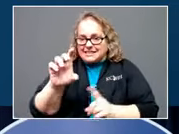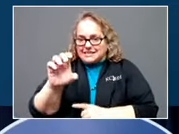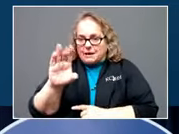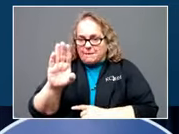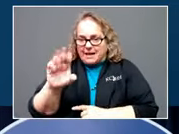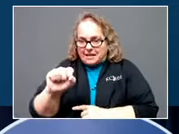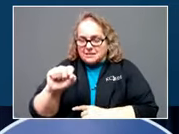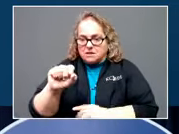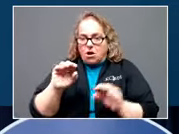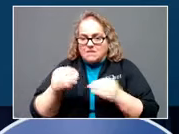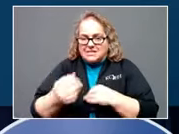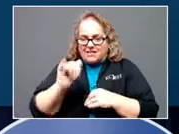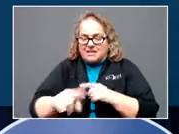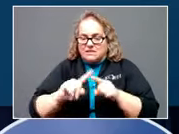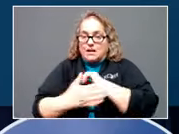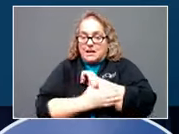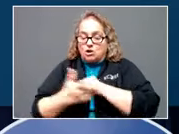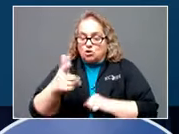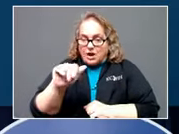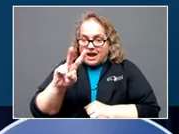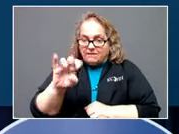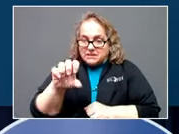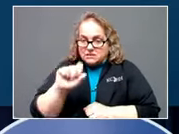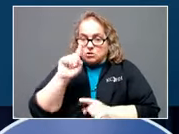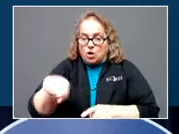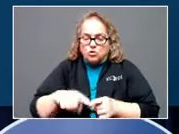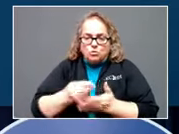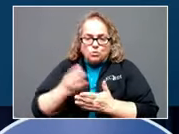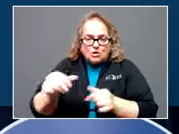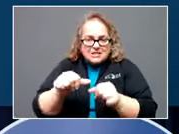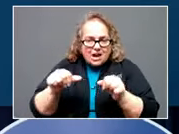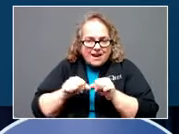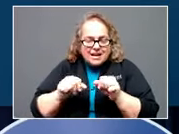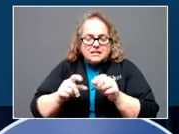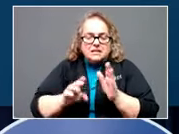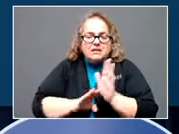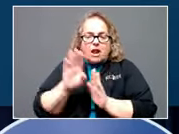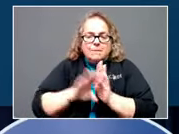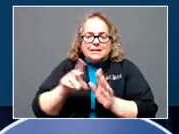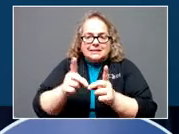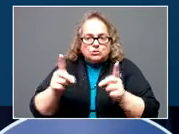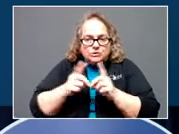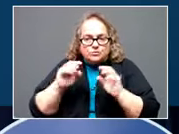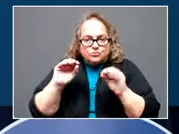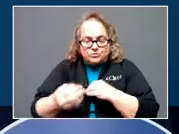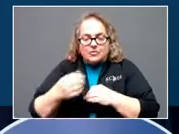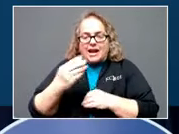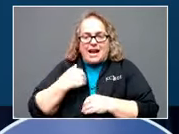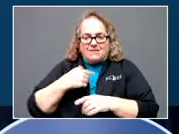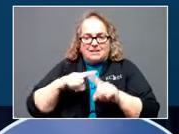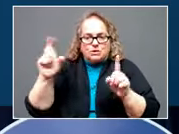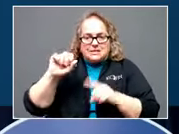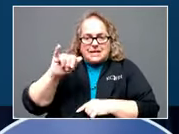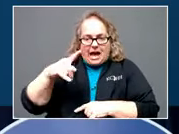counties. In Grays County, you can go to the Purchase Area Development District office, and we've established an additional site in Dawson Springs at